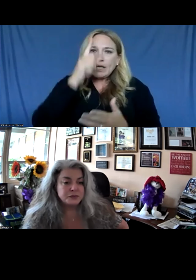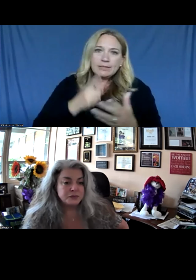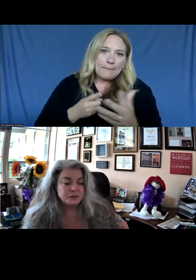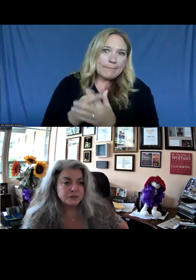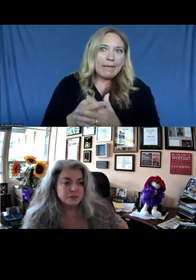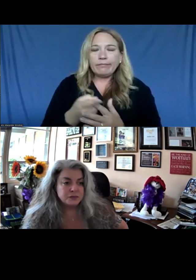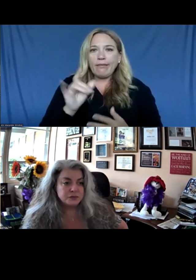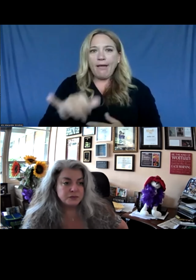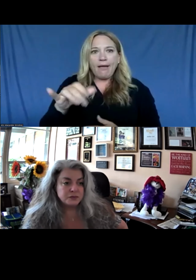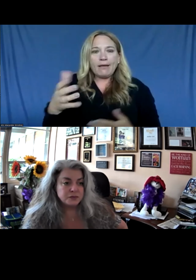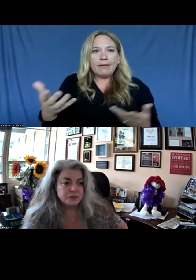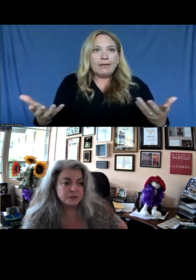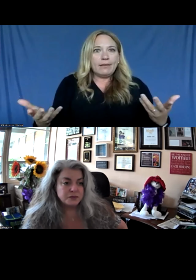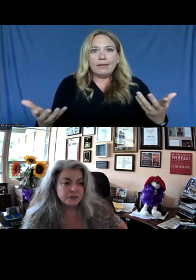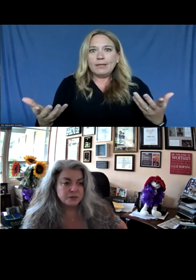that,